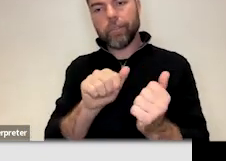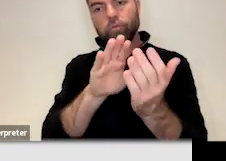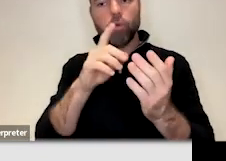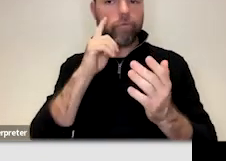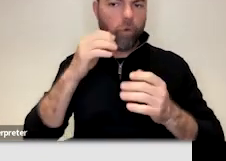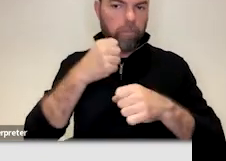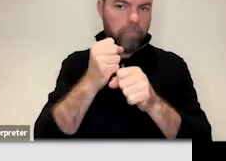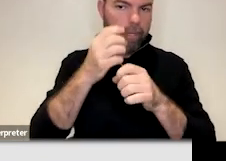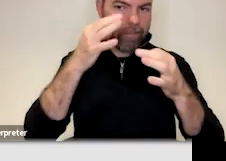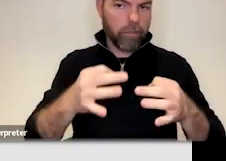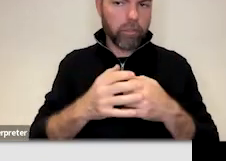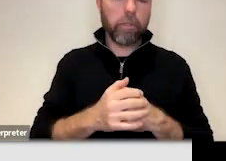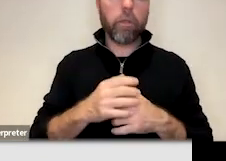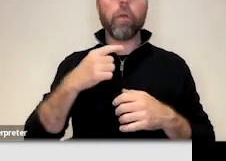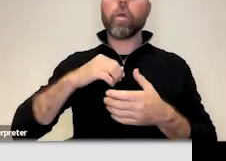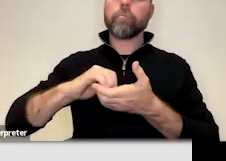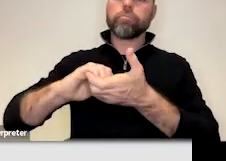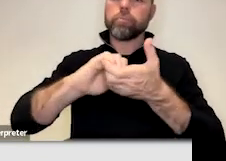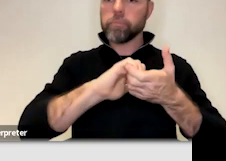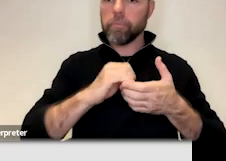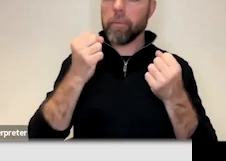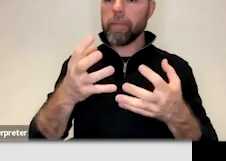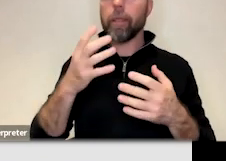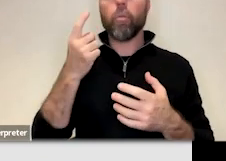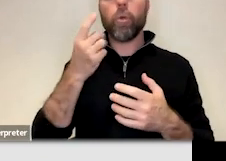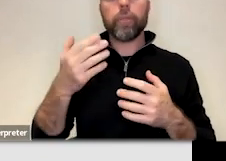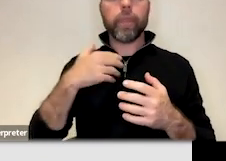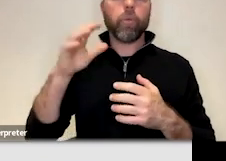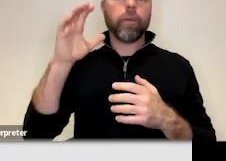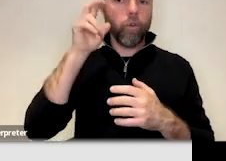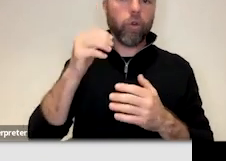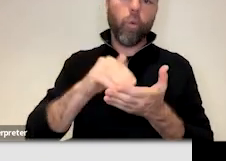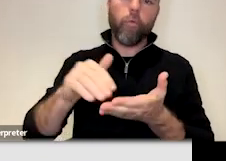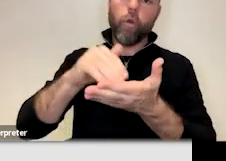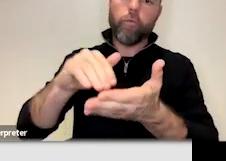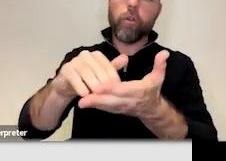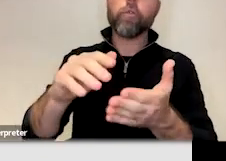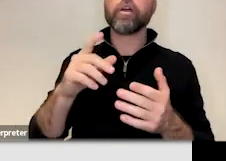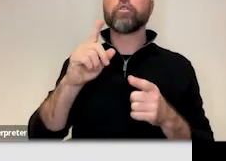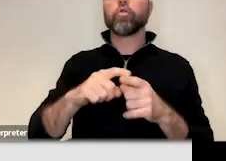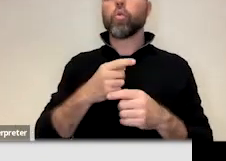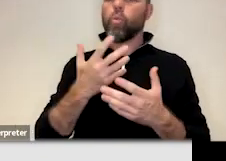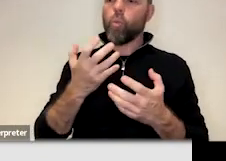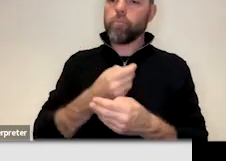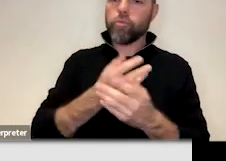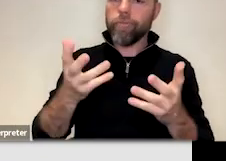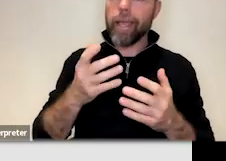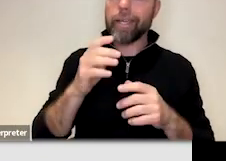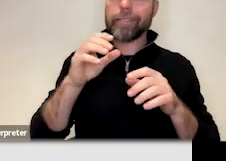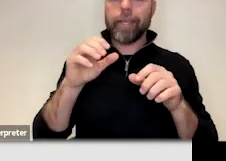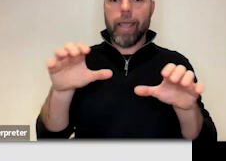decision-making. We work with lots of partners, and one of the things that we've heard over and over again is providing actionable climate